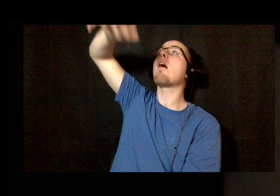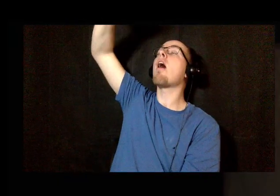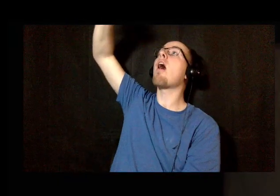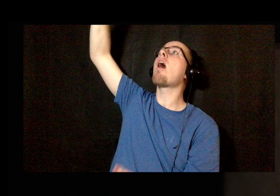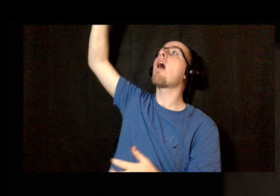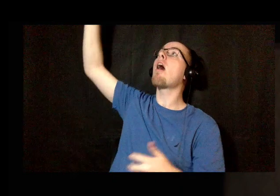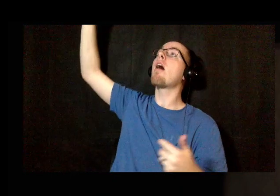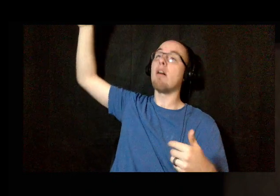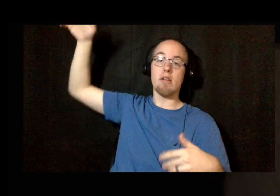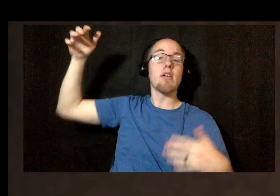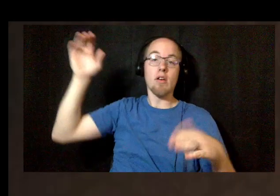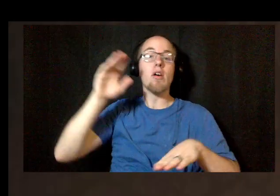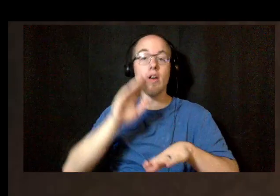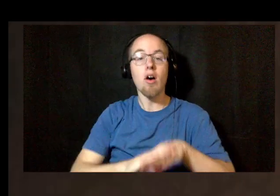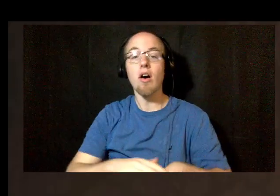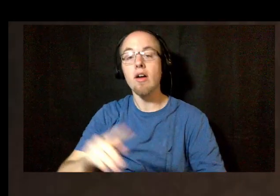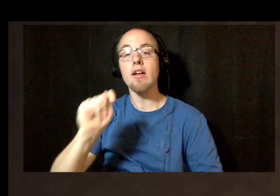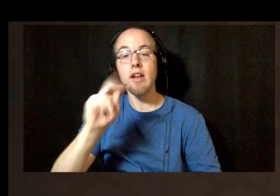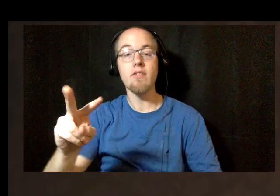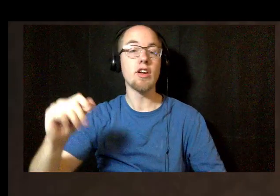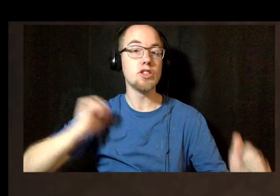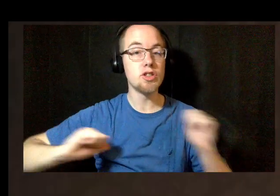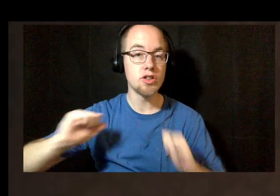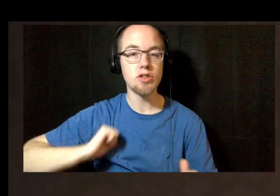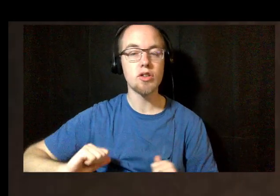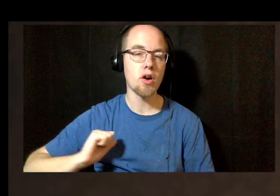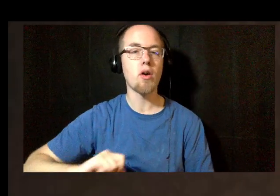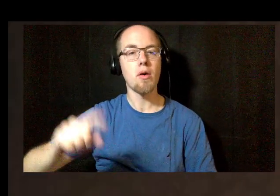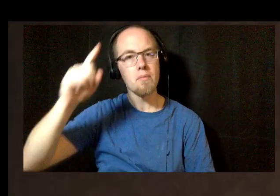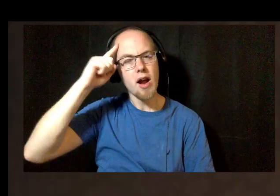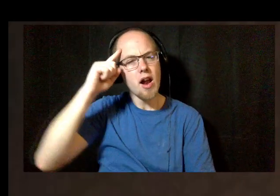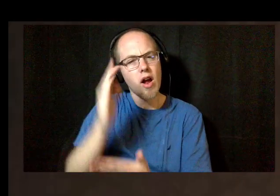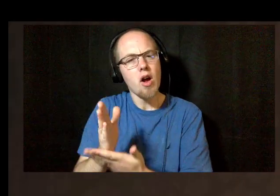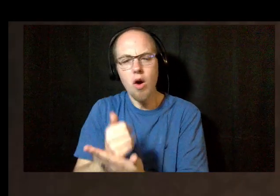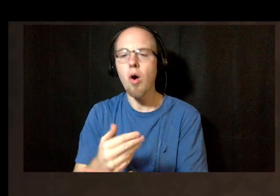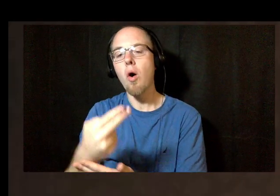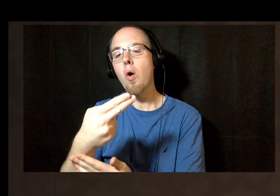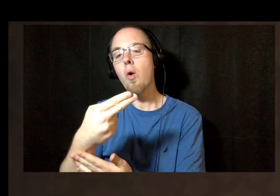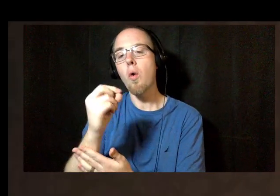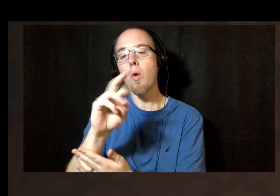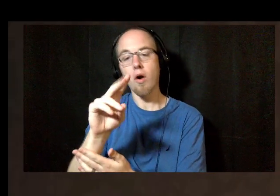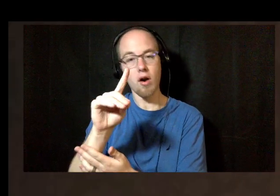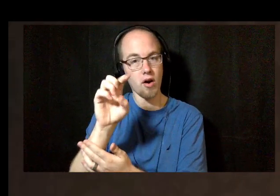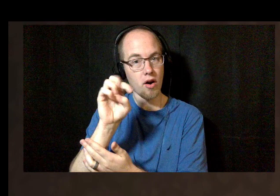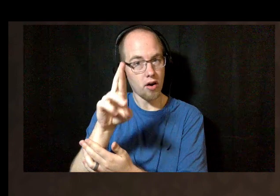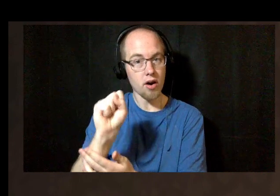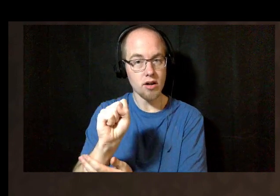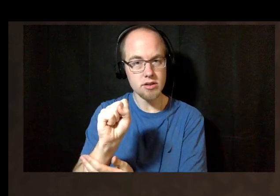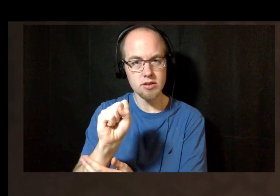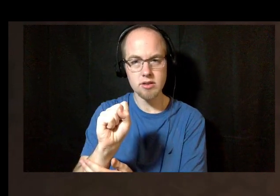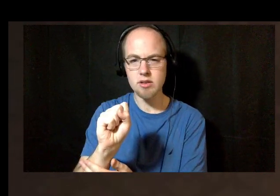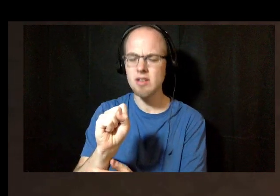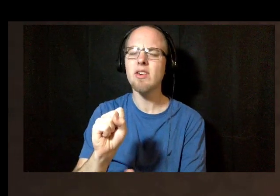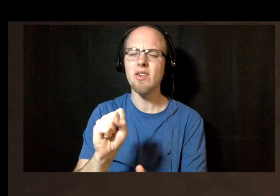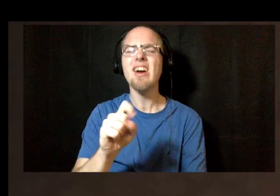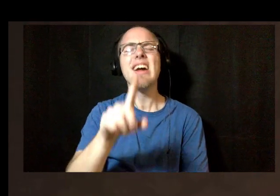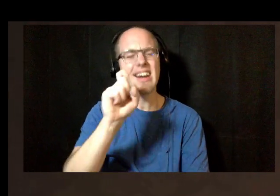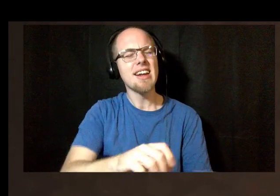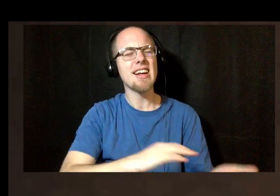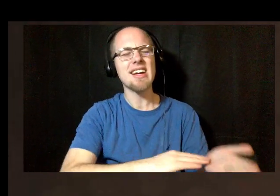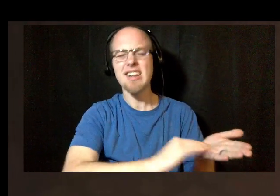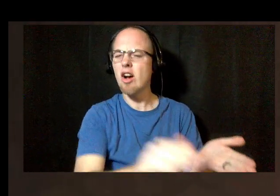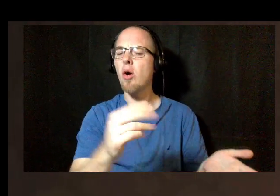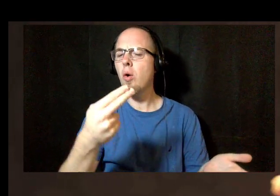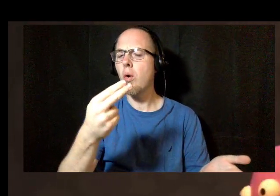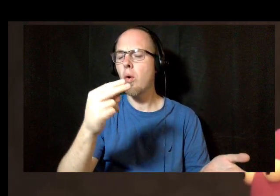an episode of Mentally Deranged Hoarders. We need to lay off hoarders, by the